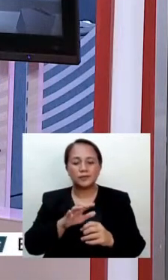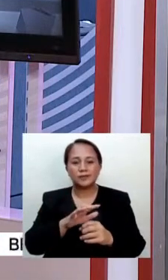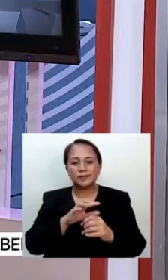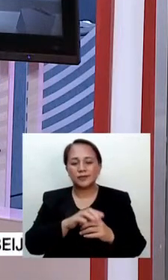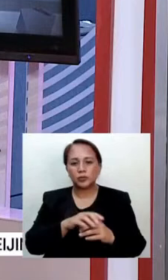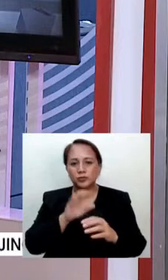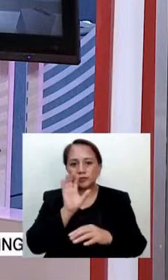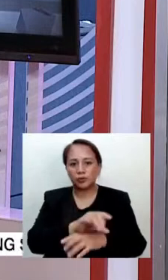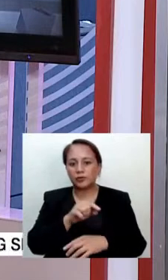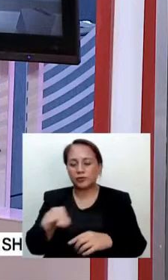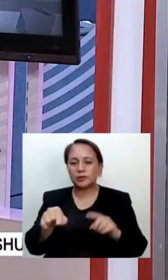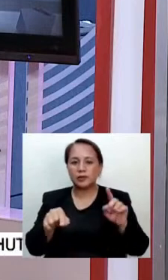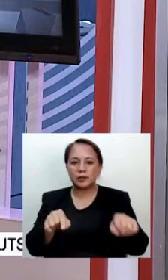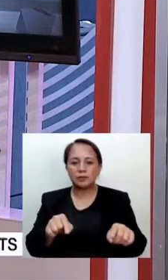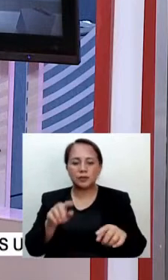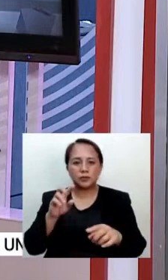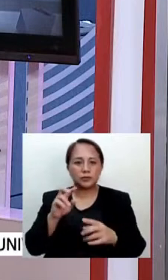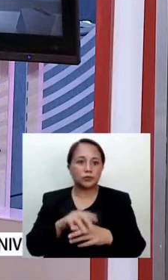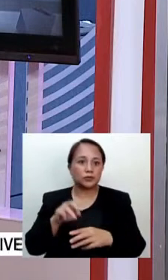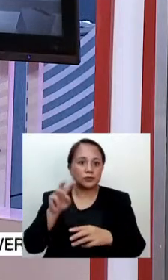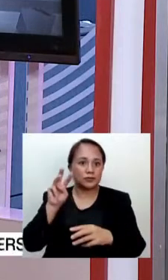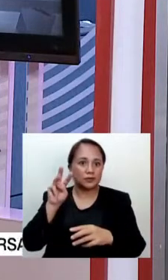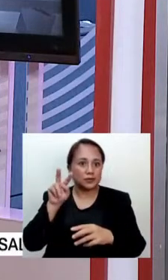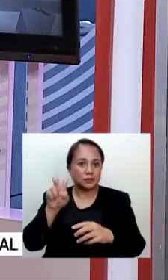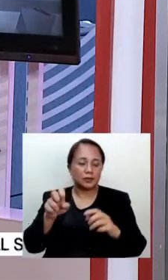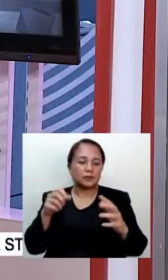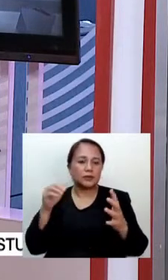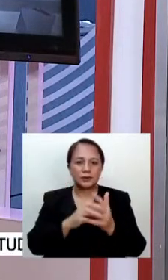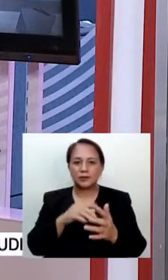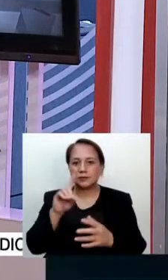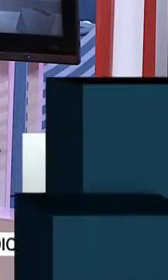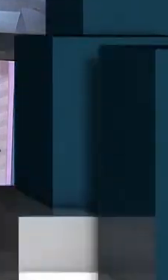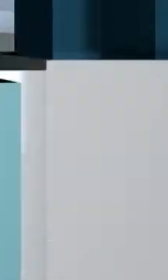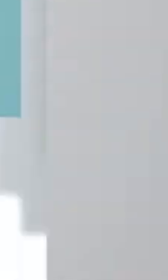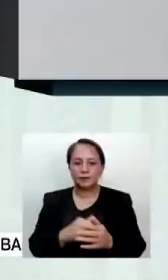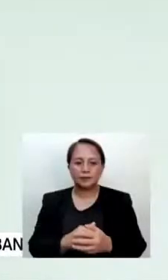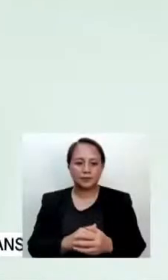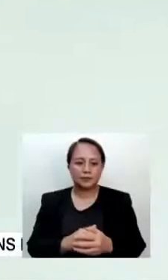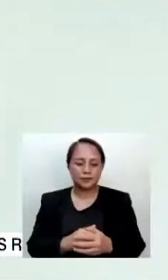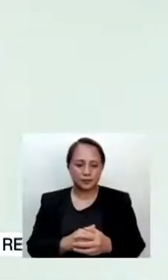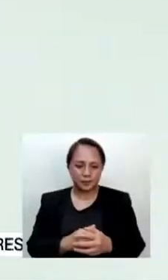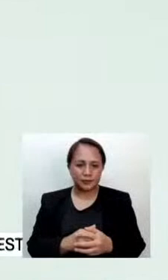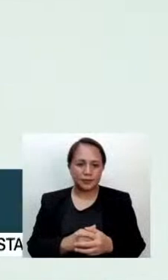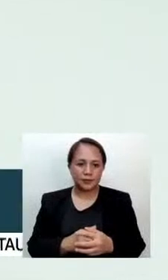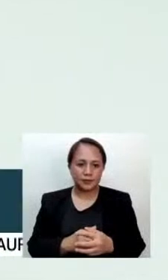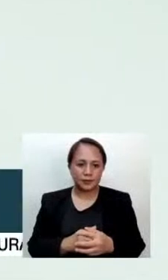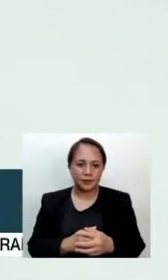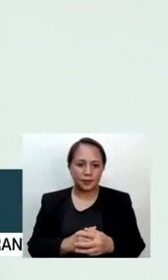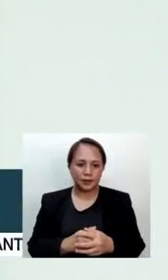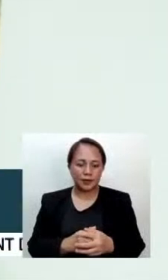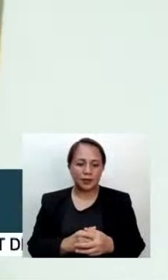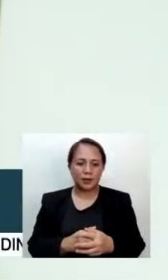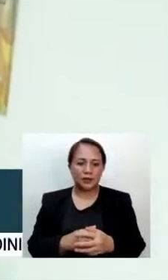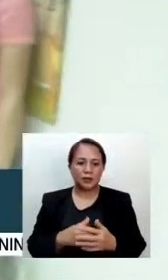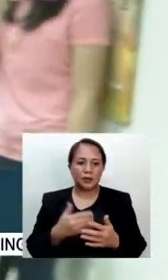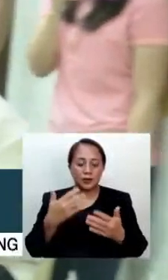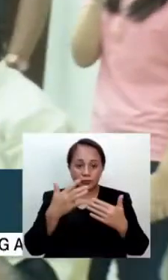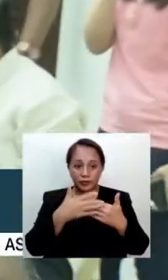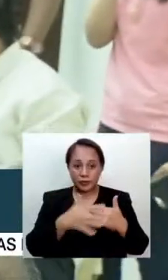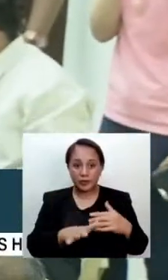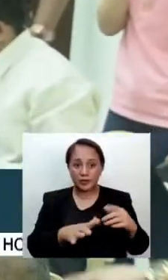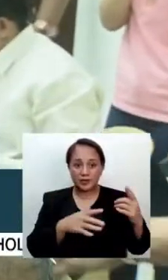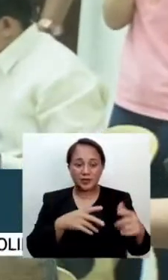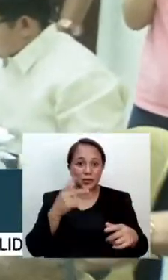testify against the senator. Mike Navallo reports. Days after self-confessed drug lord